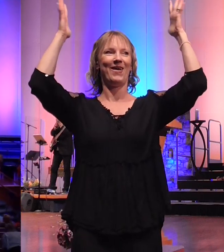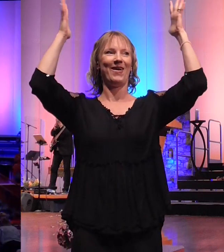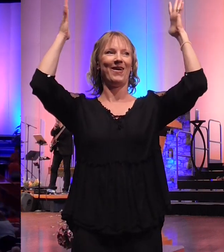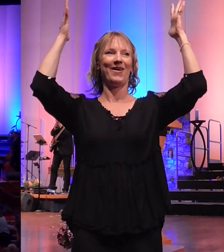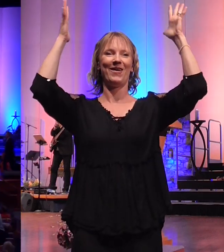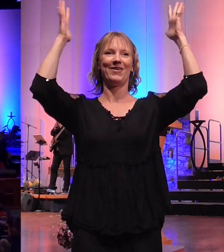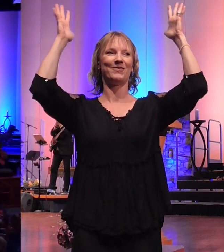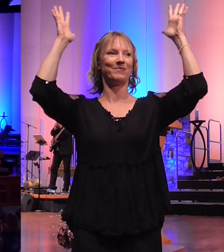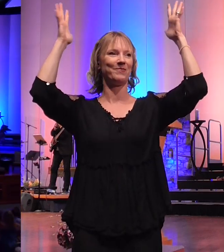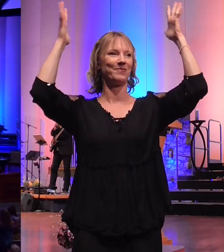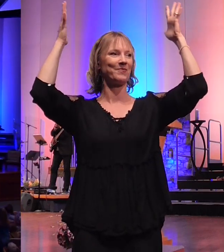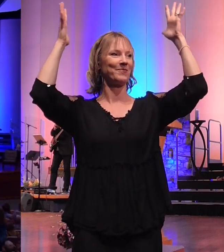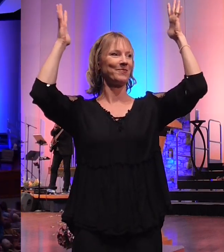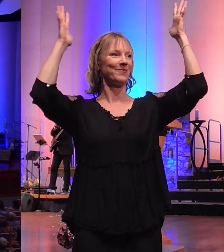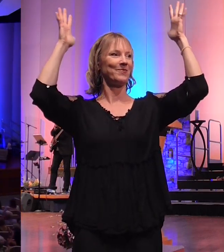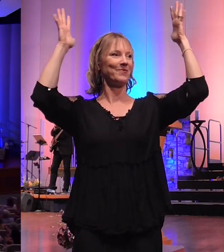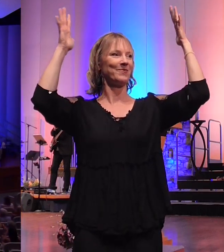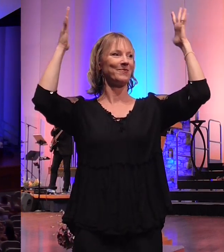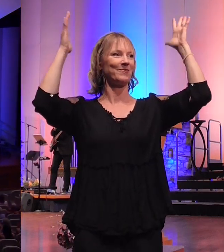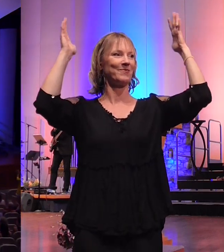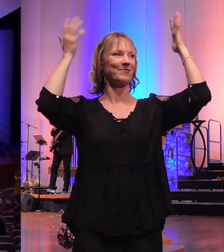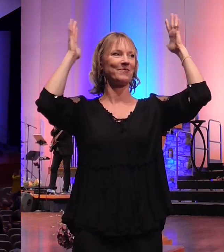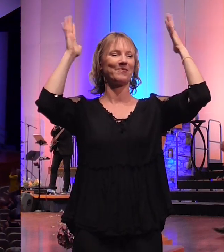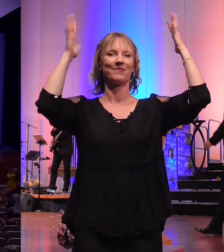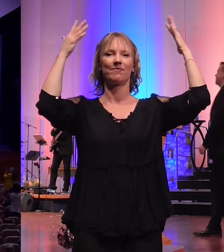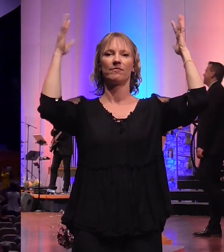Thank you. Nice